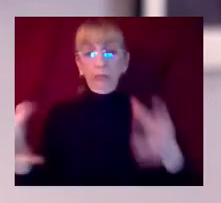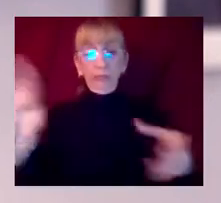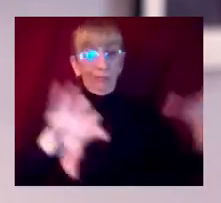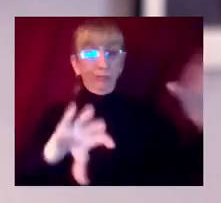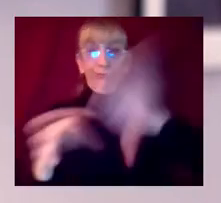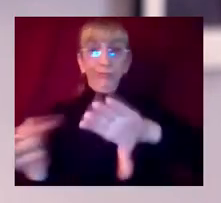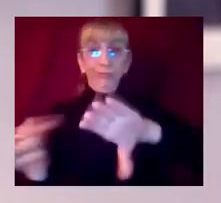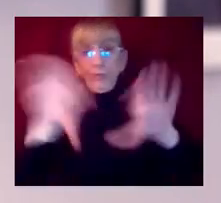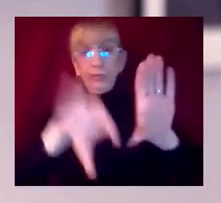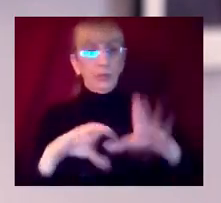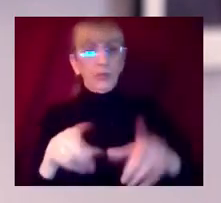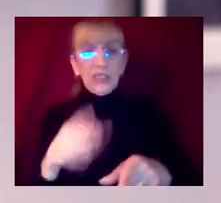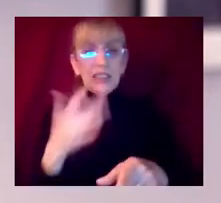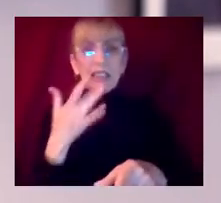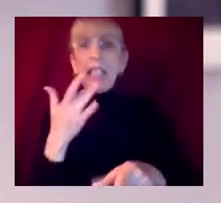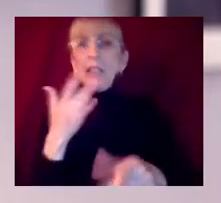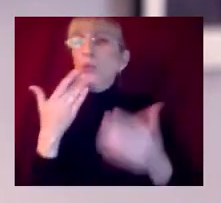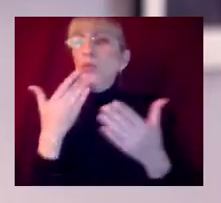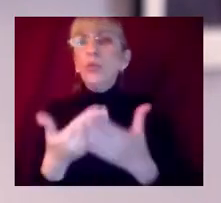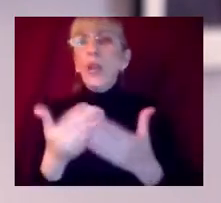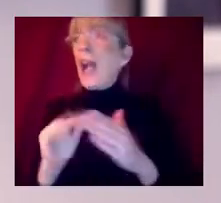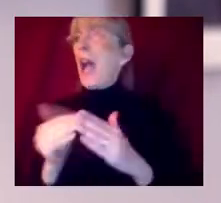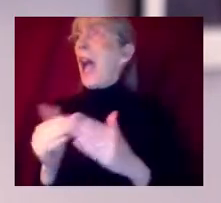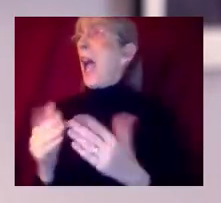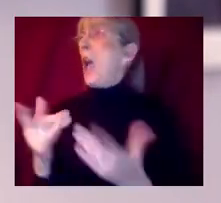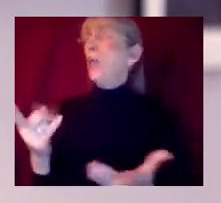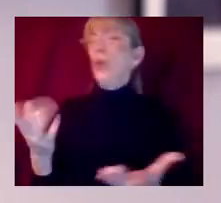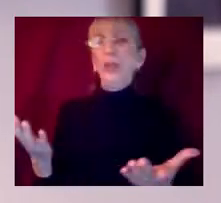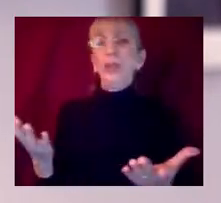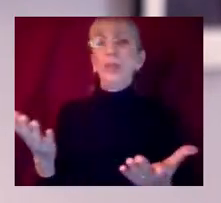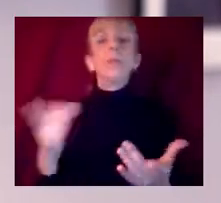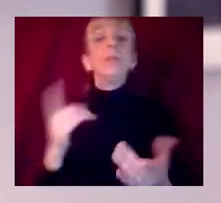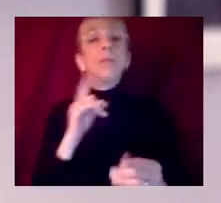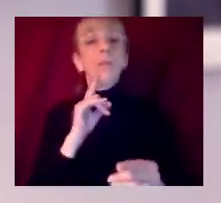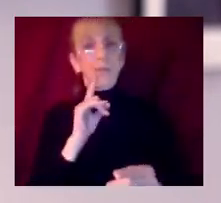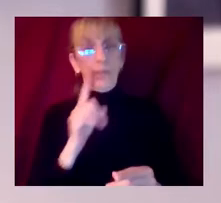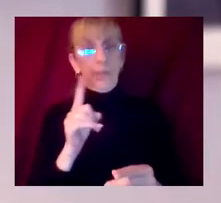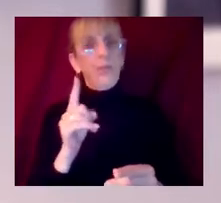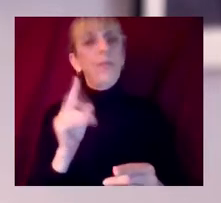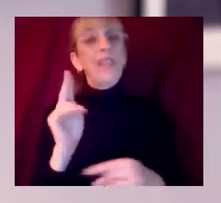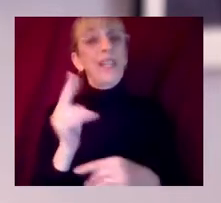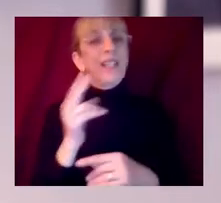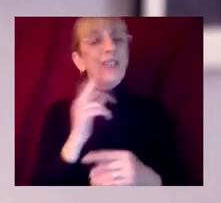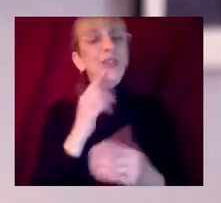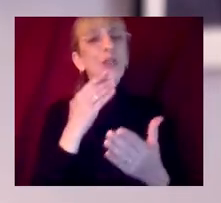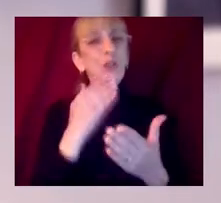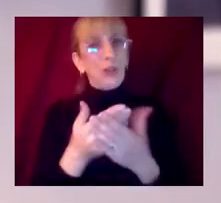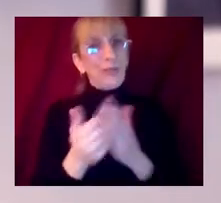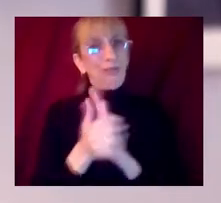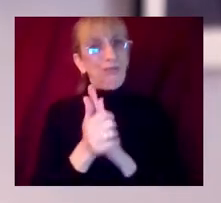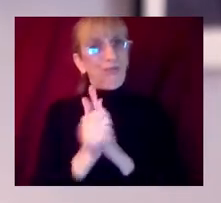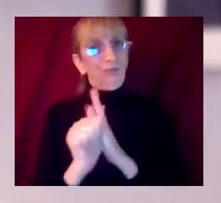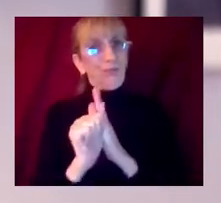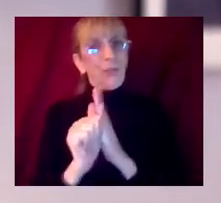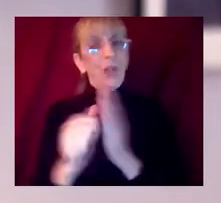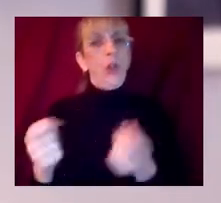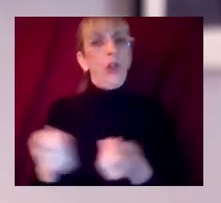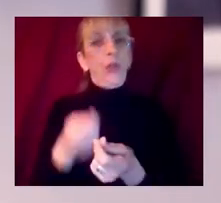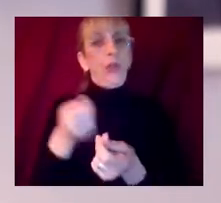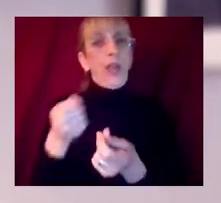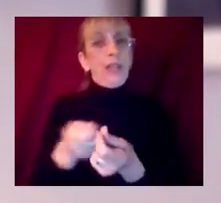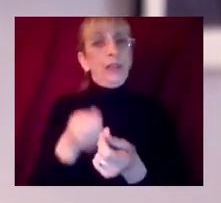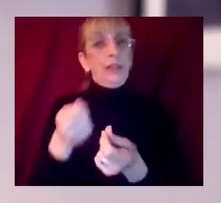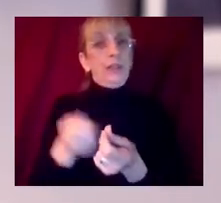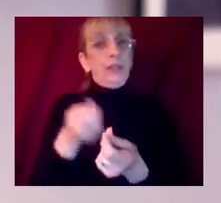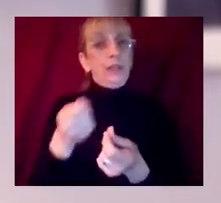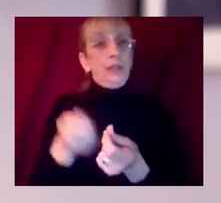do that? Anyway, she also was pretty handy with a needle and thread, and she made all of our clothes,